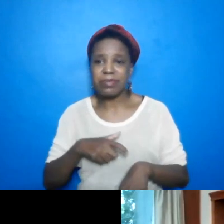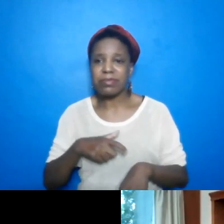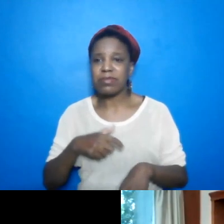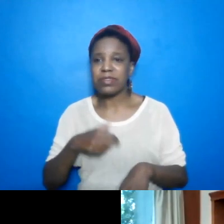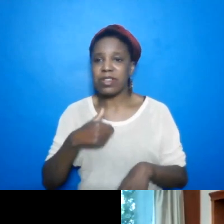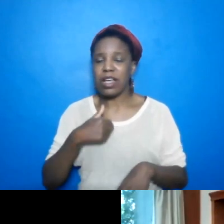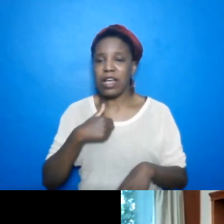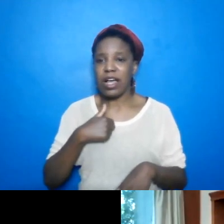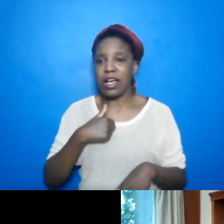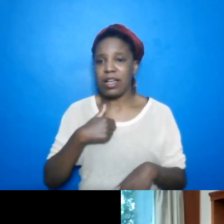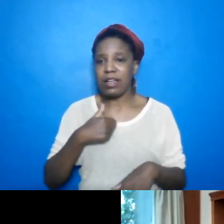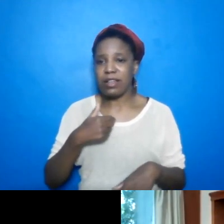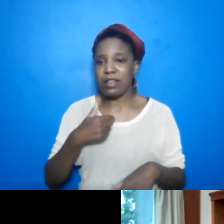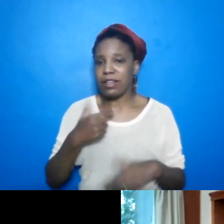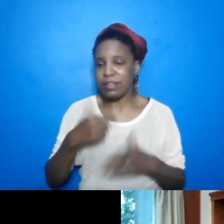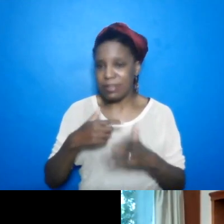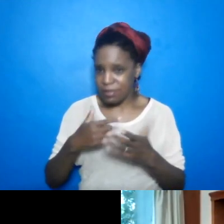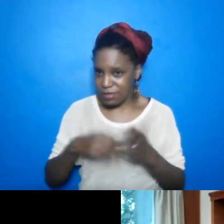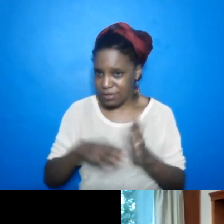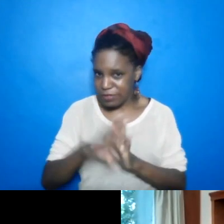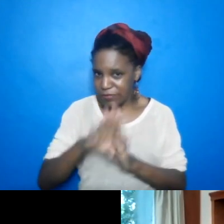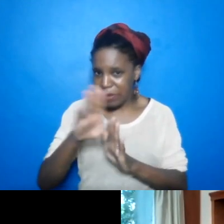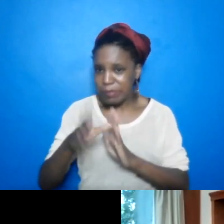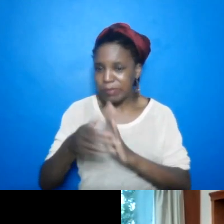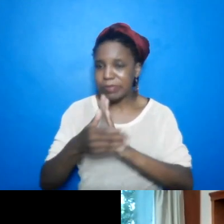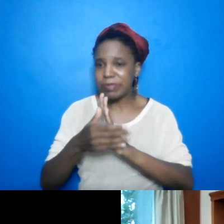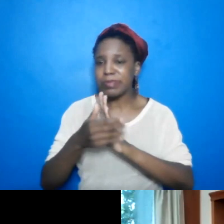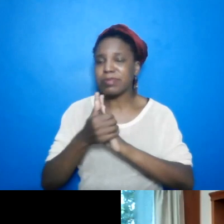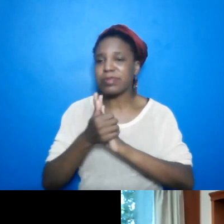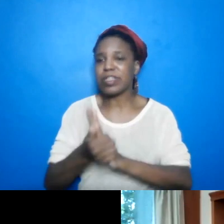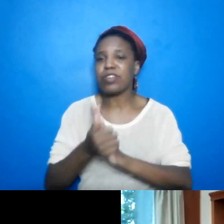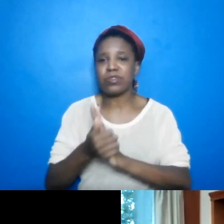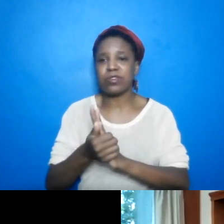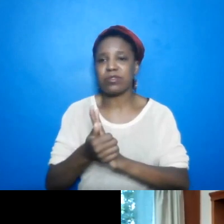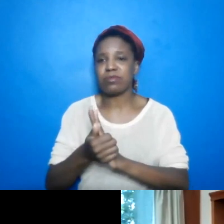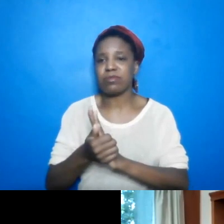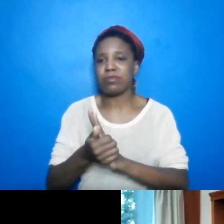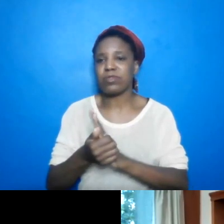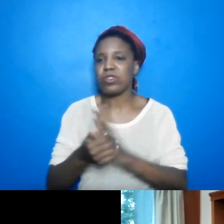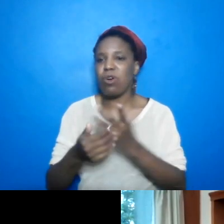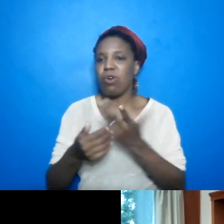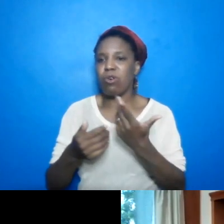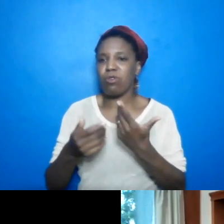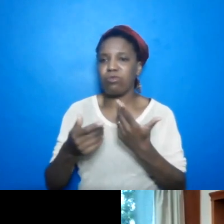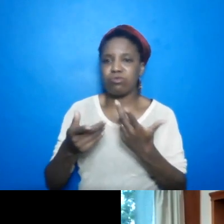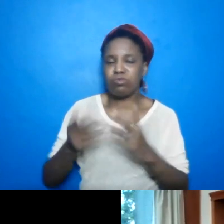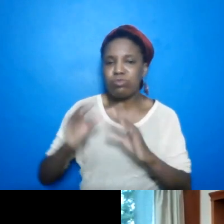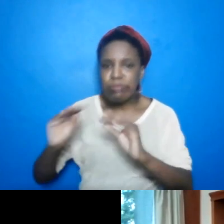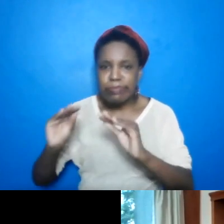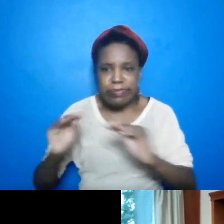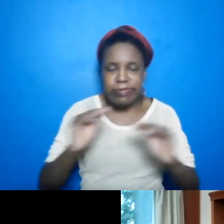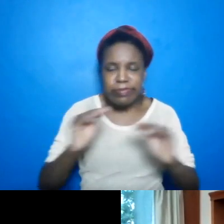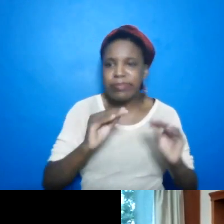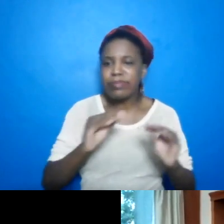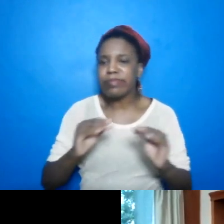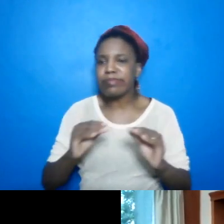important that the people are doing their work, doing their own work. And so, in my job